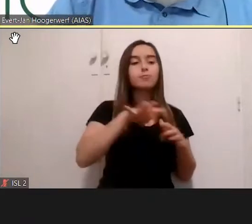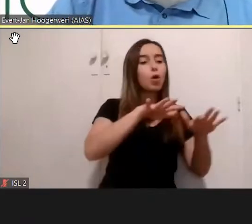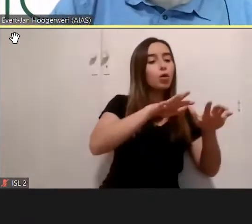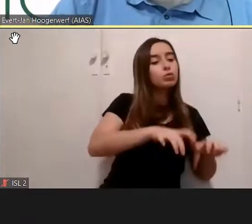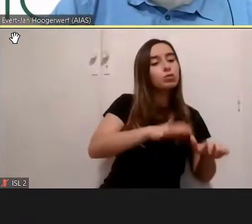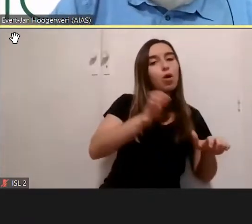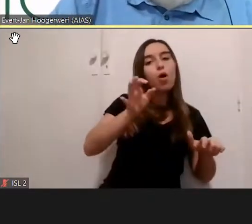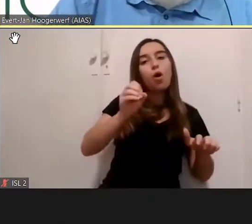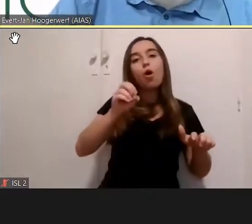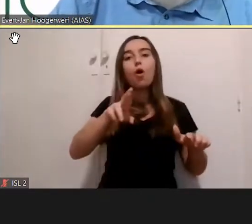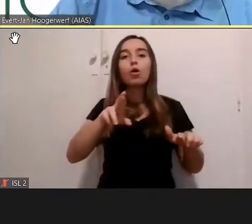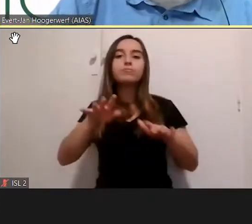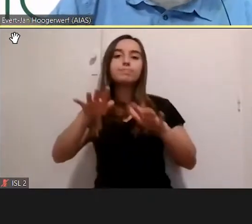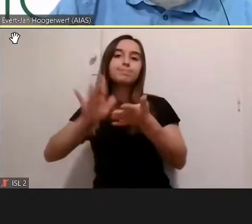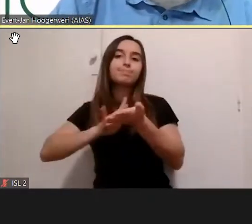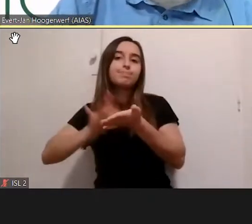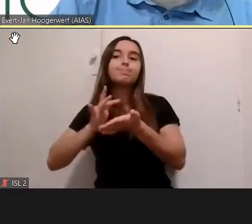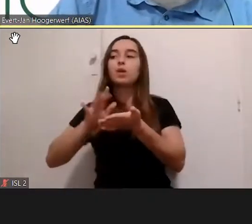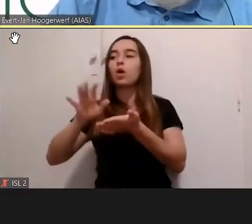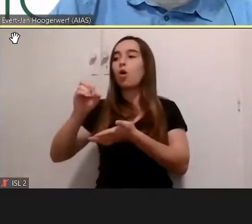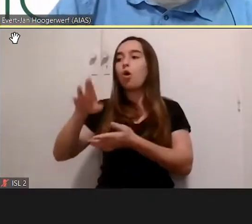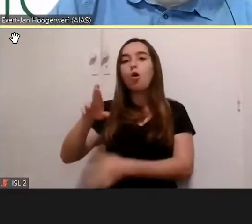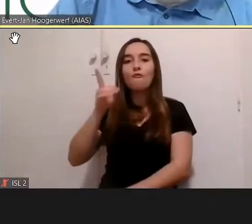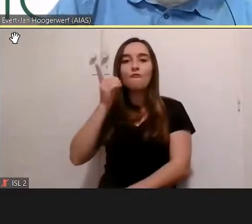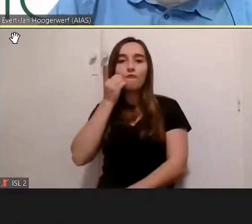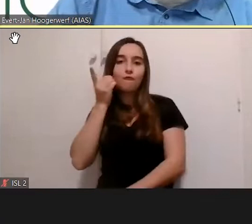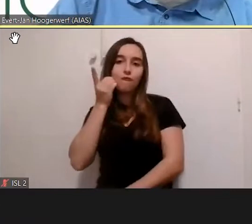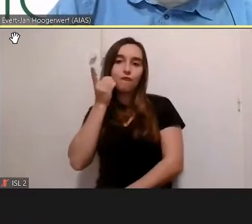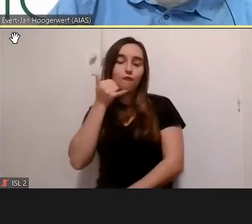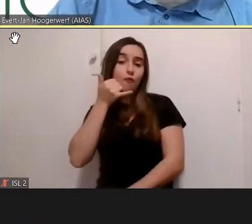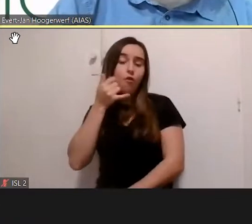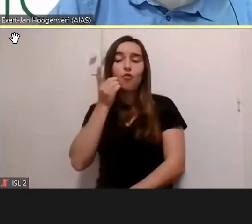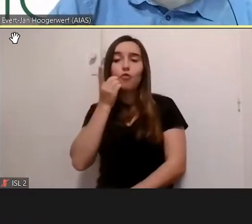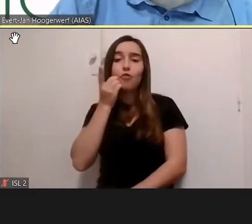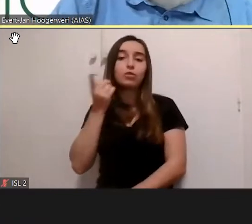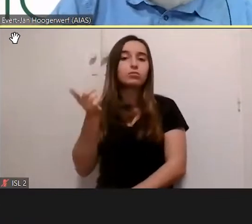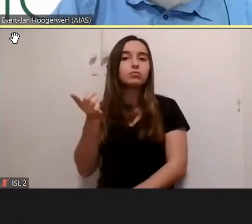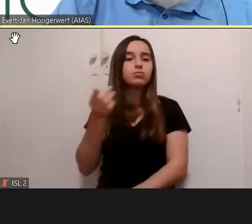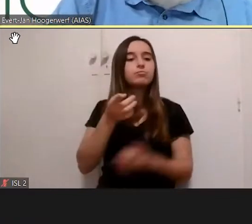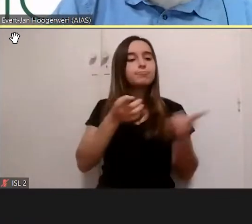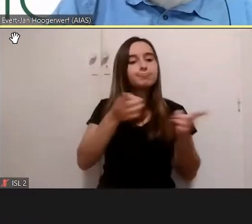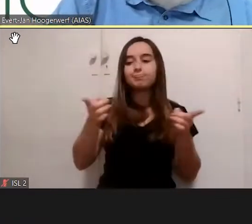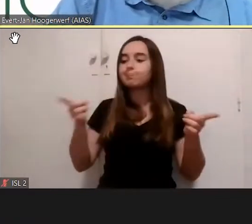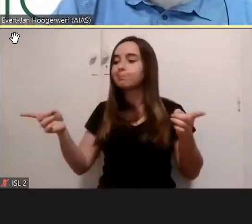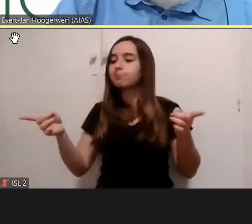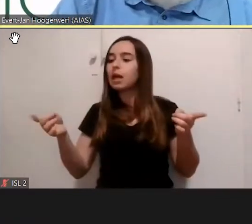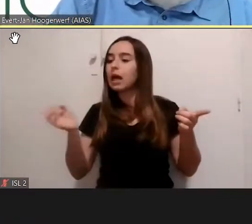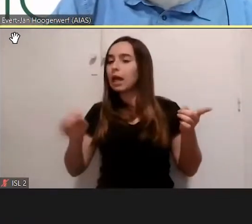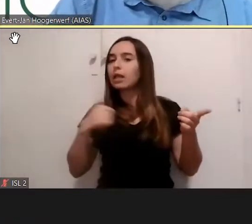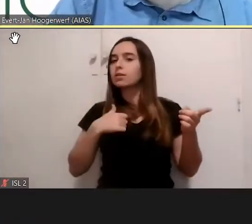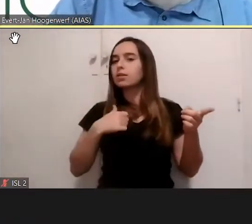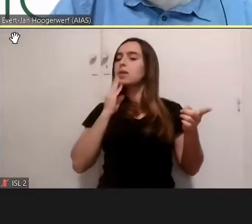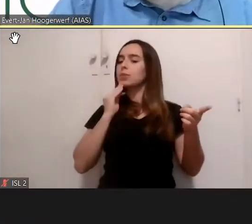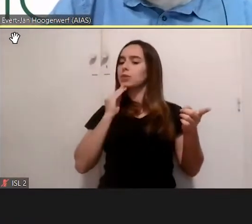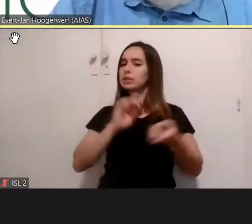really impact on the user experience. There were, of course, also some negative feedback. So someone